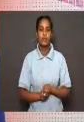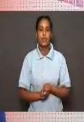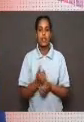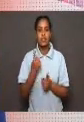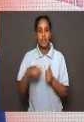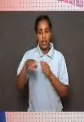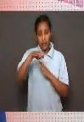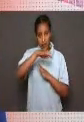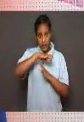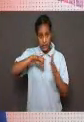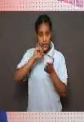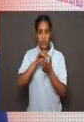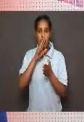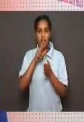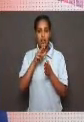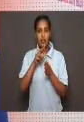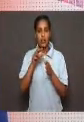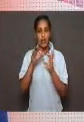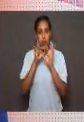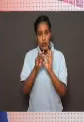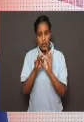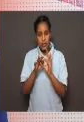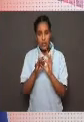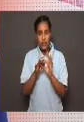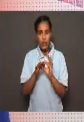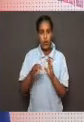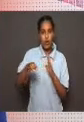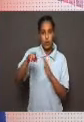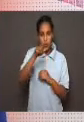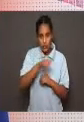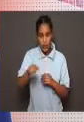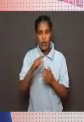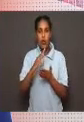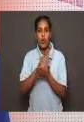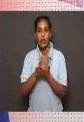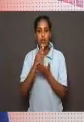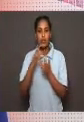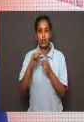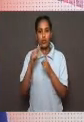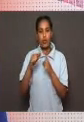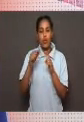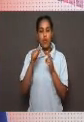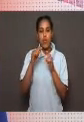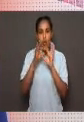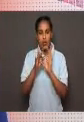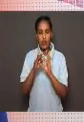The electrons that are in the bonding orbitals contribute to bond